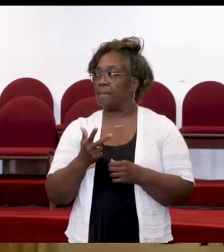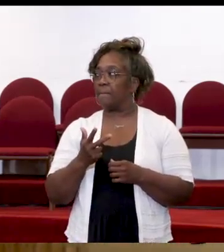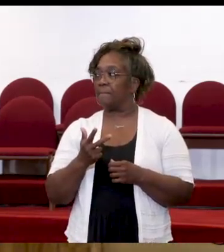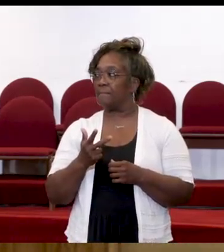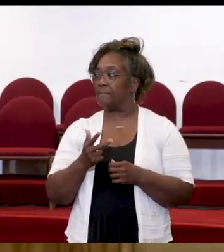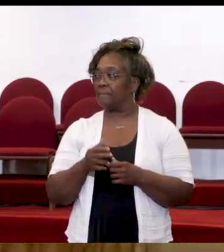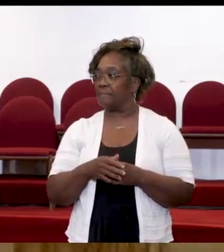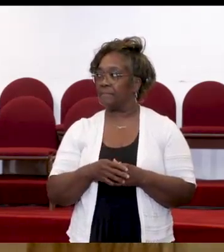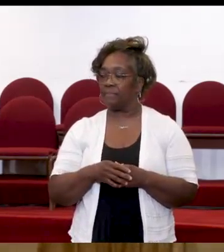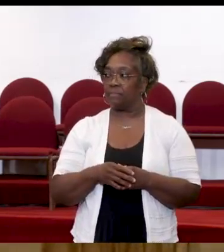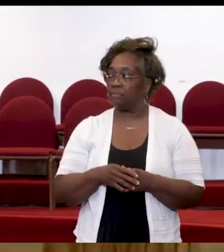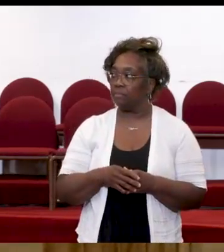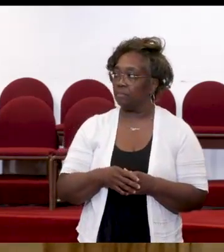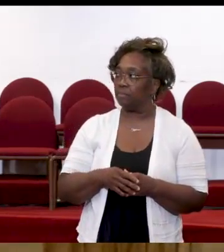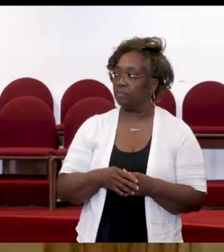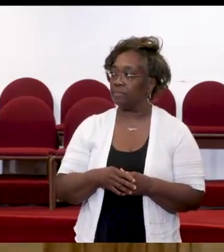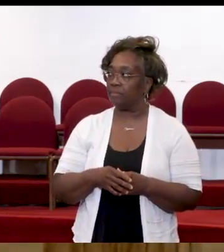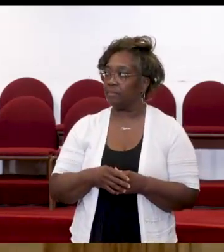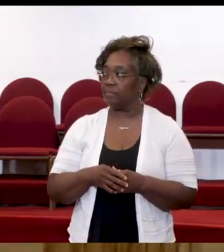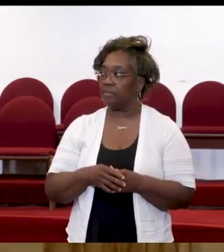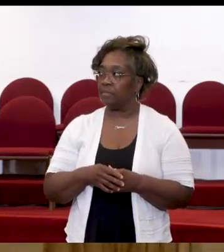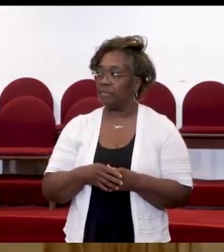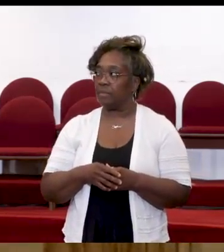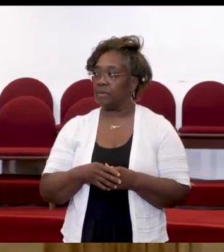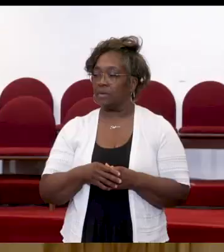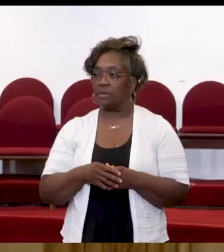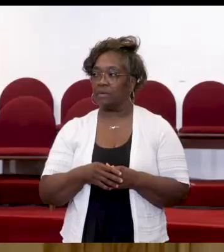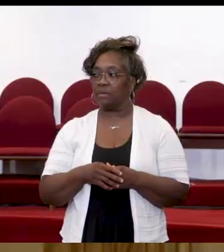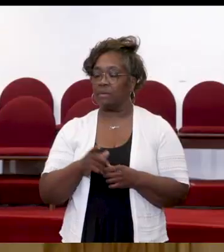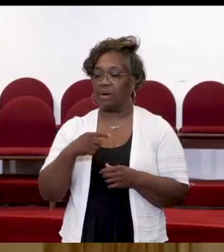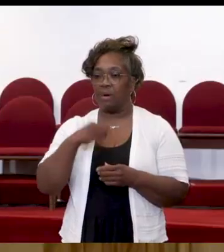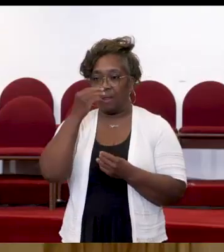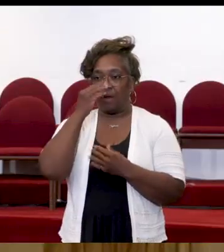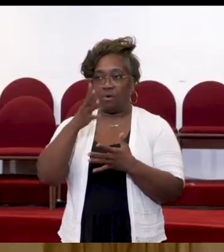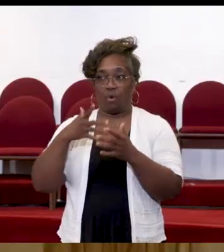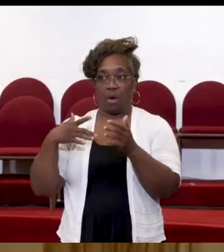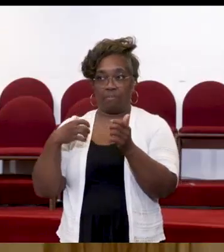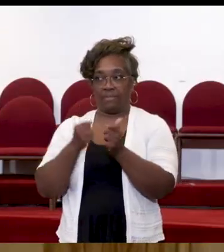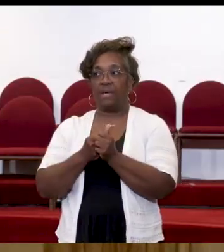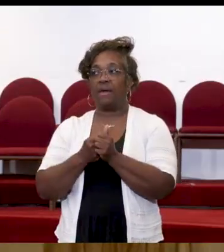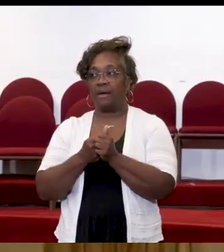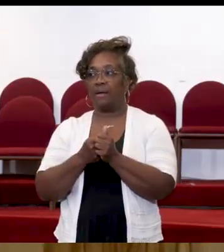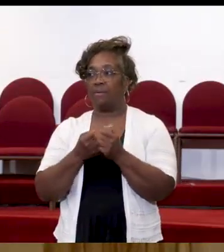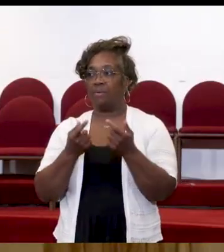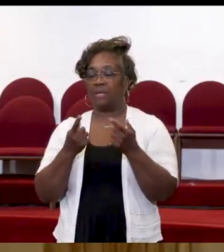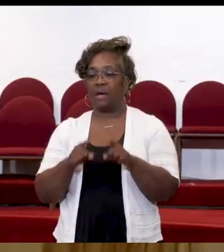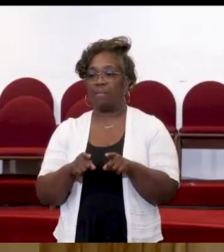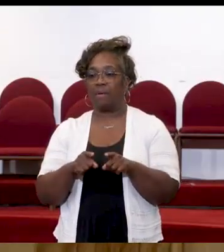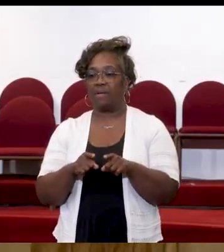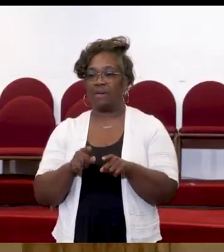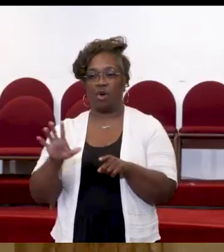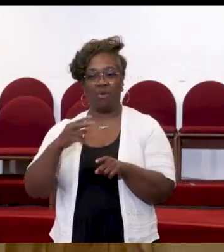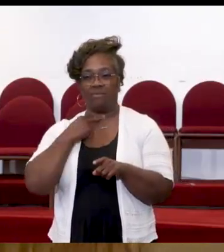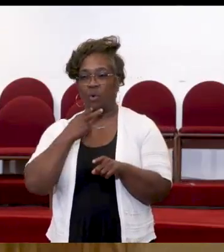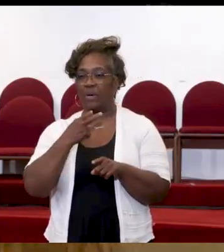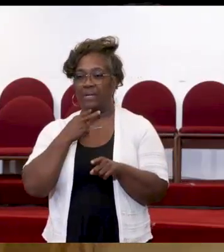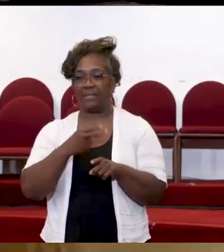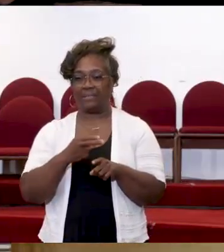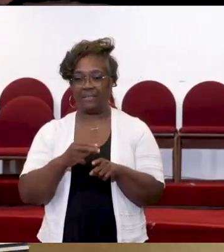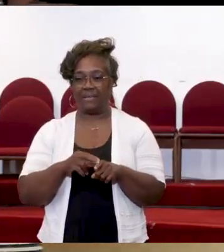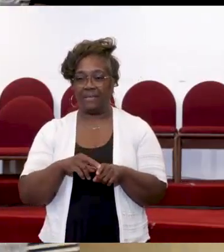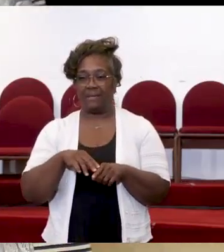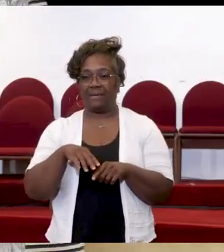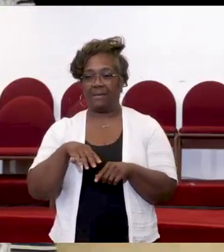I wanted to come and bring you a update on where we are. There's some members from Van Dyke Lynch, and there's some members from Greenfield Park